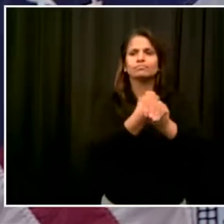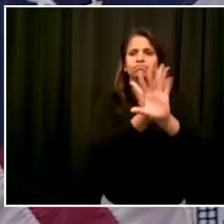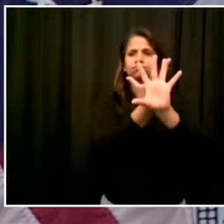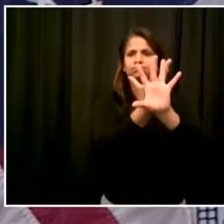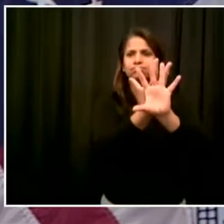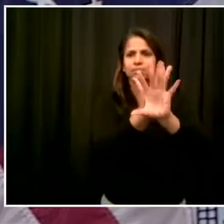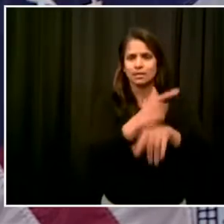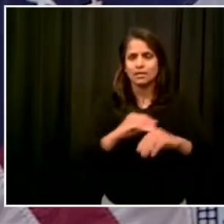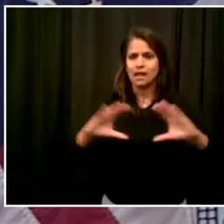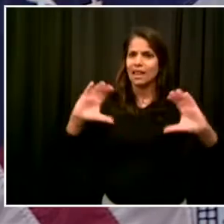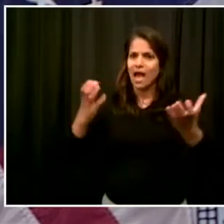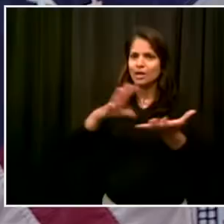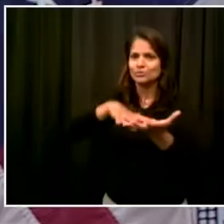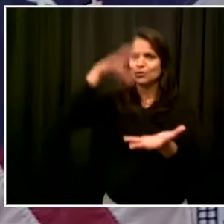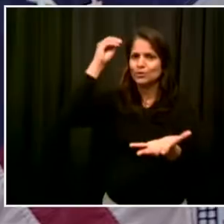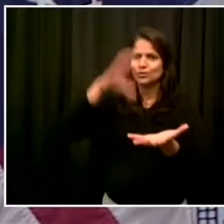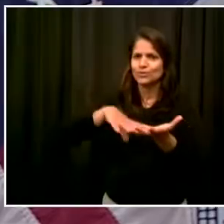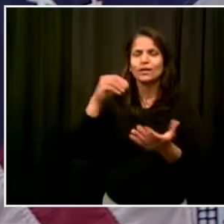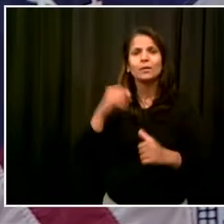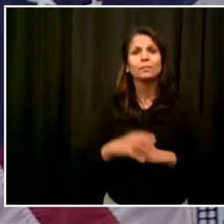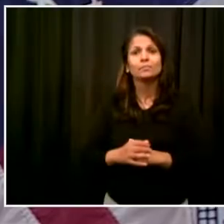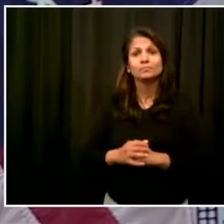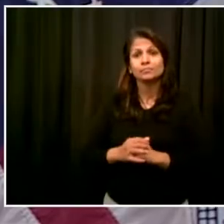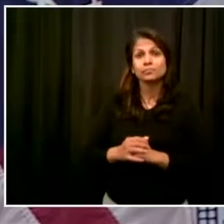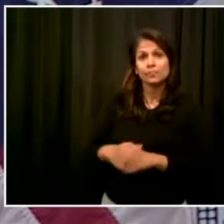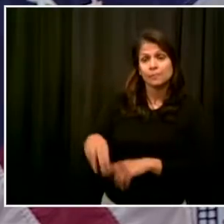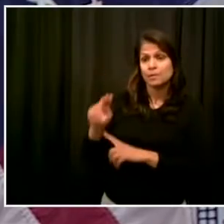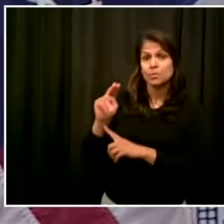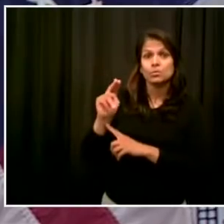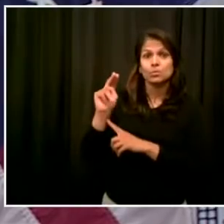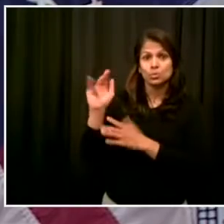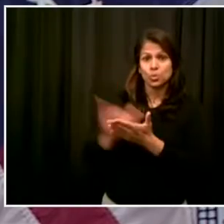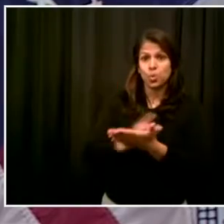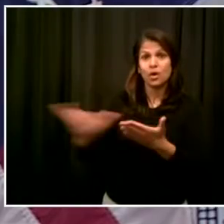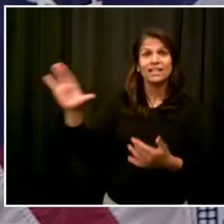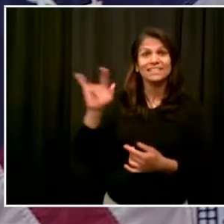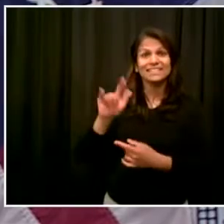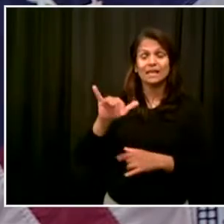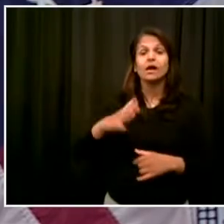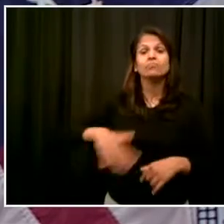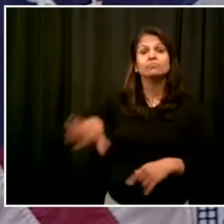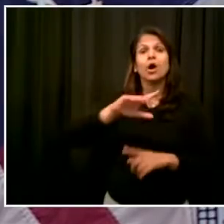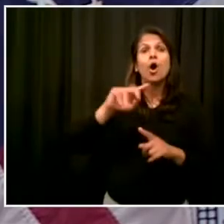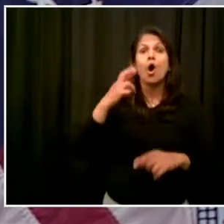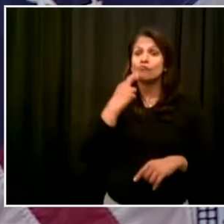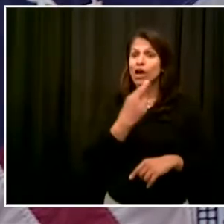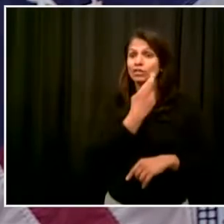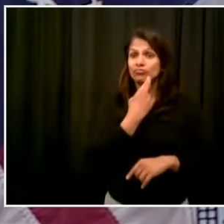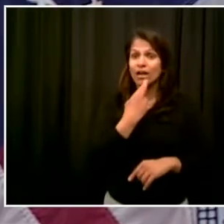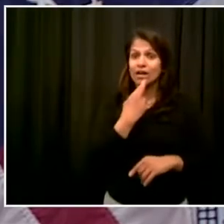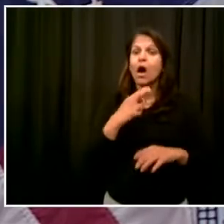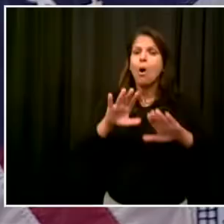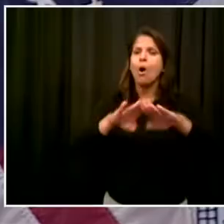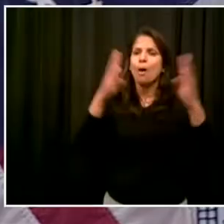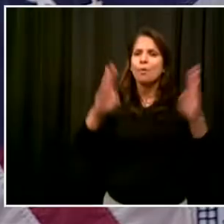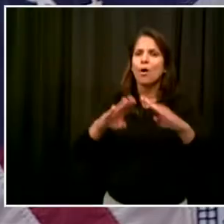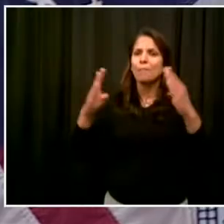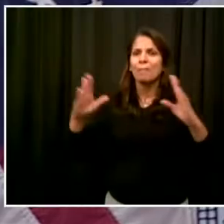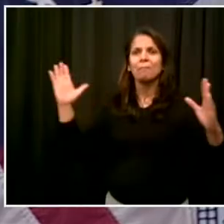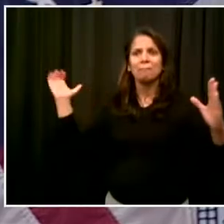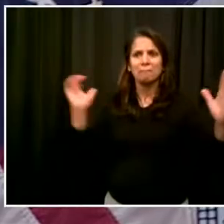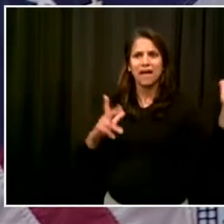back the most vibrant restaurant scene on earth in just weeks, let it come back again and